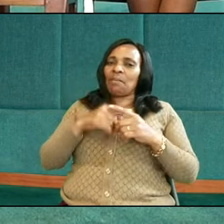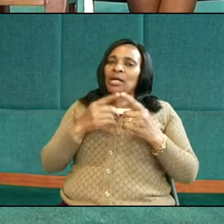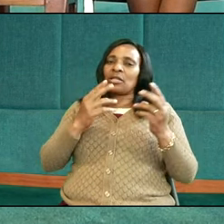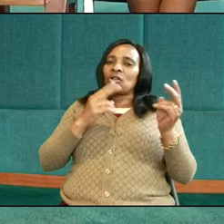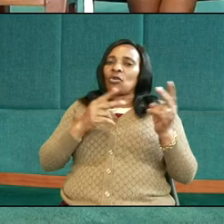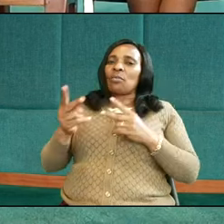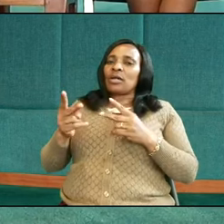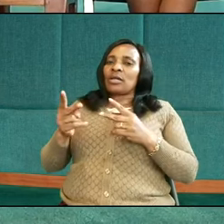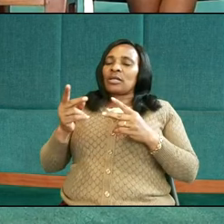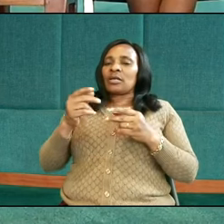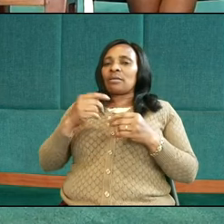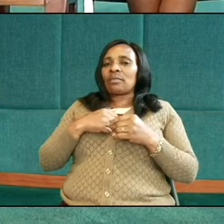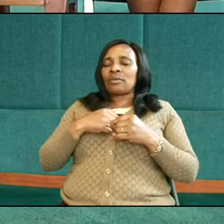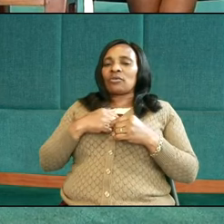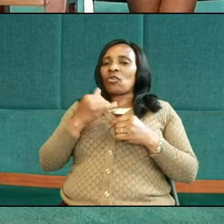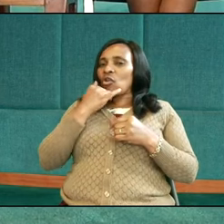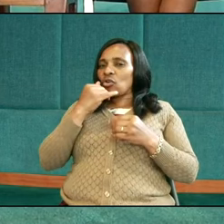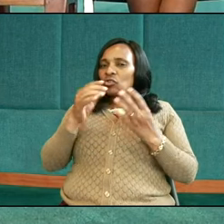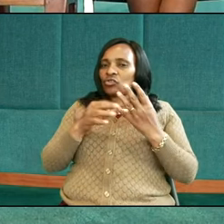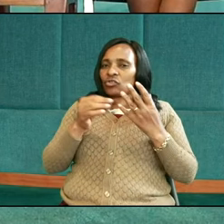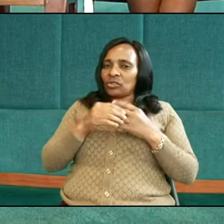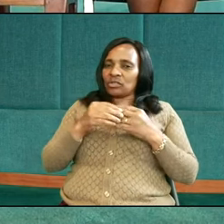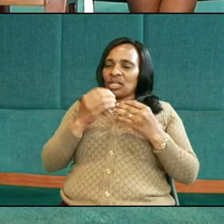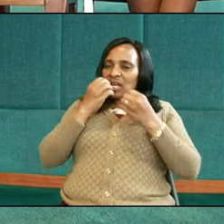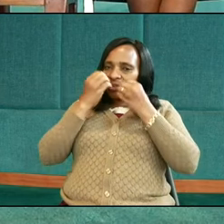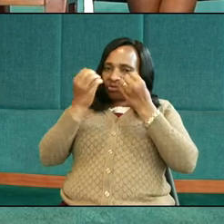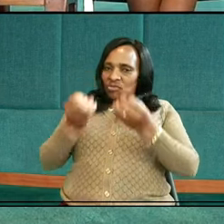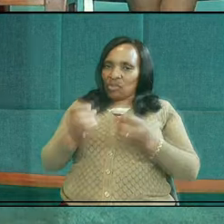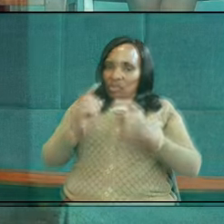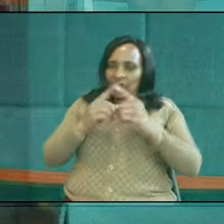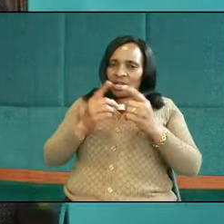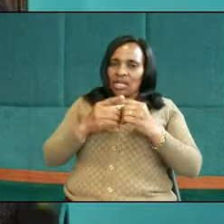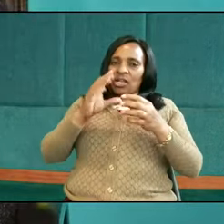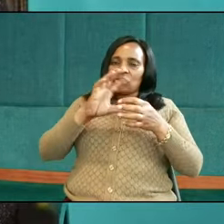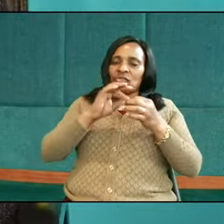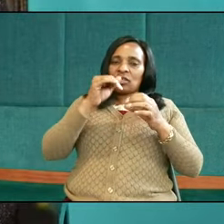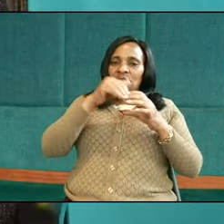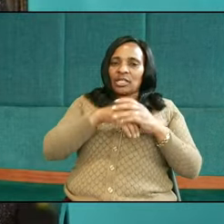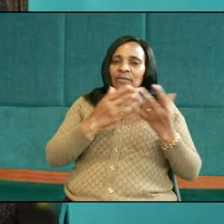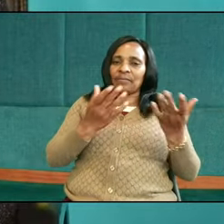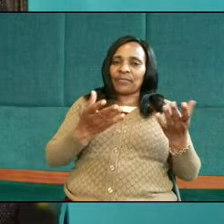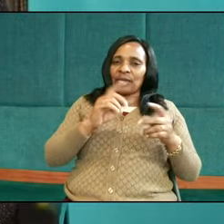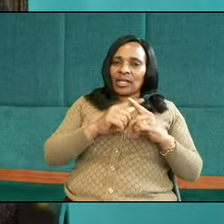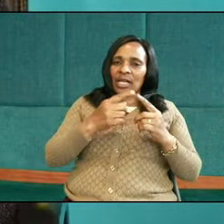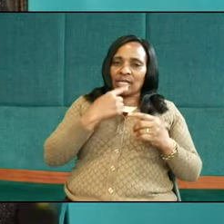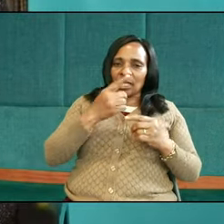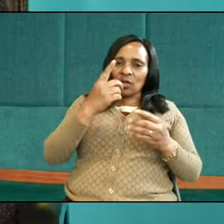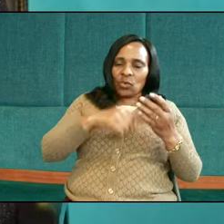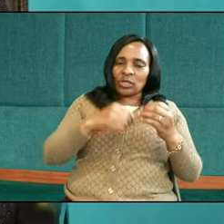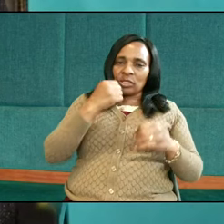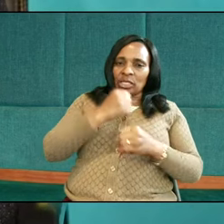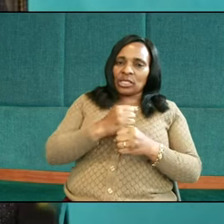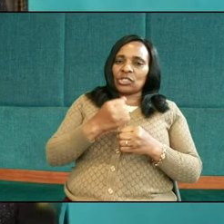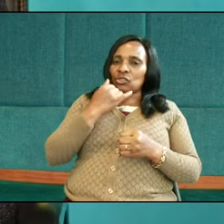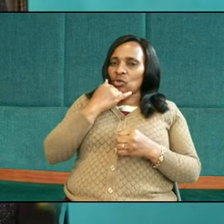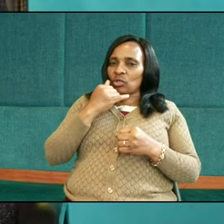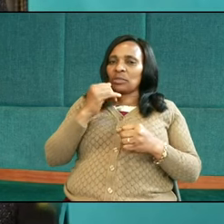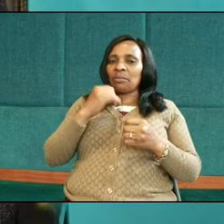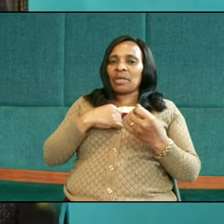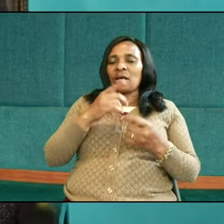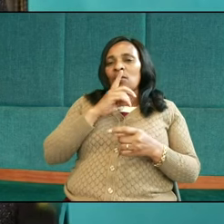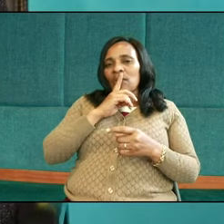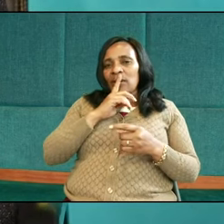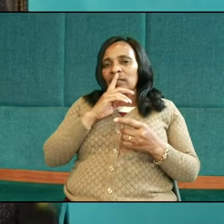have some choices. I ignore it, I join in, I tell them what they're doing is wrong, I keep